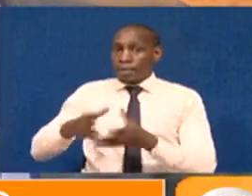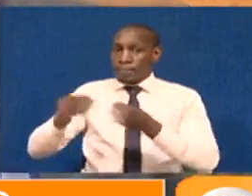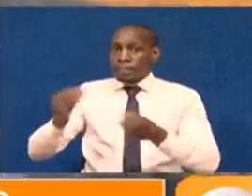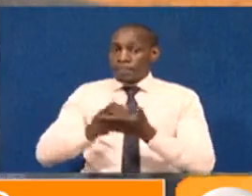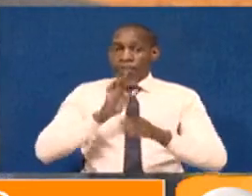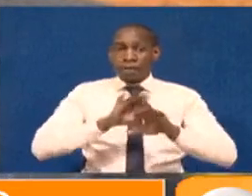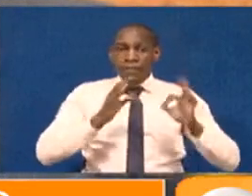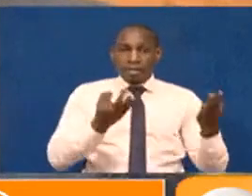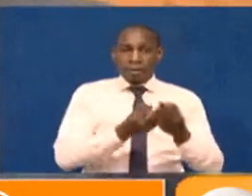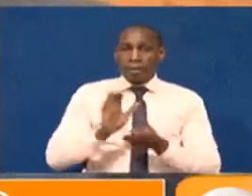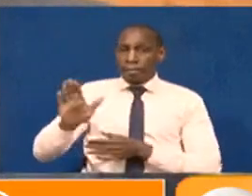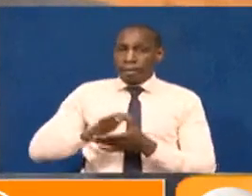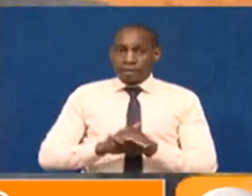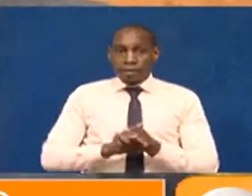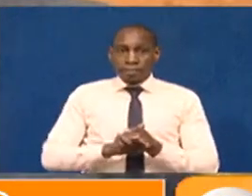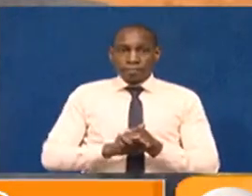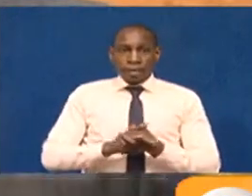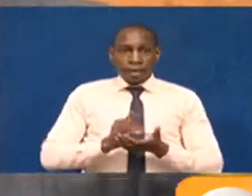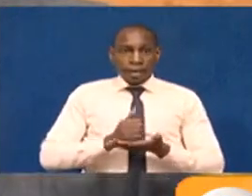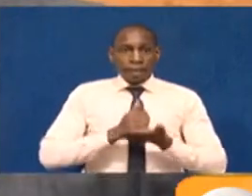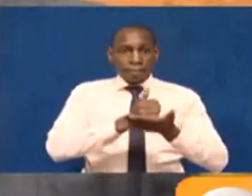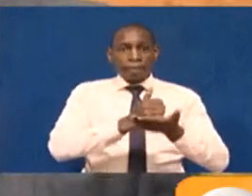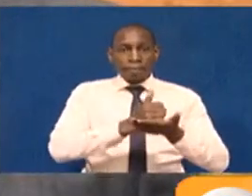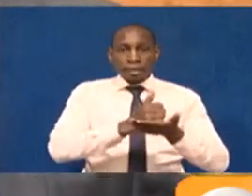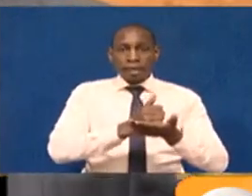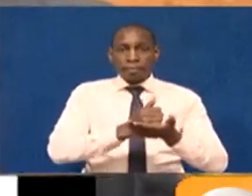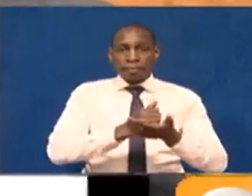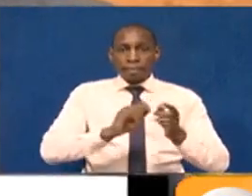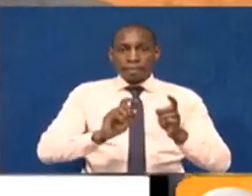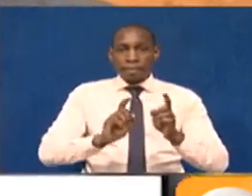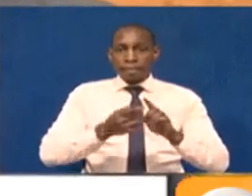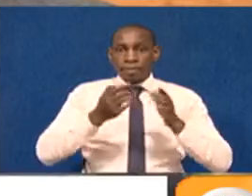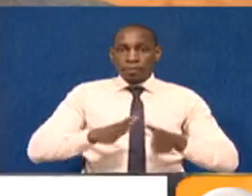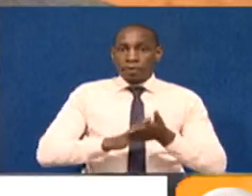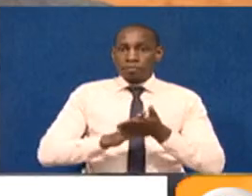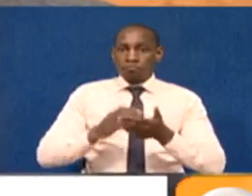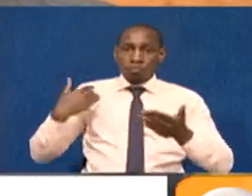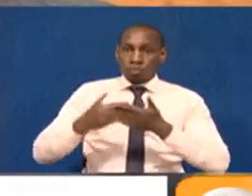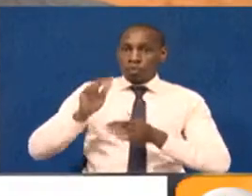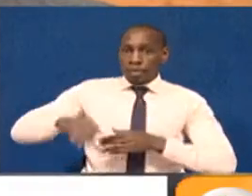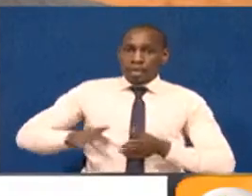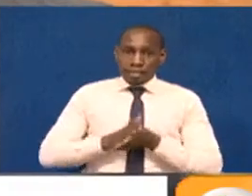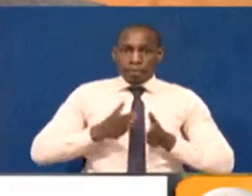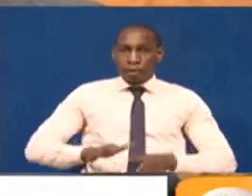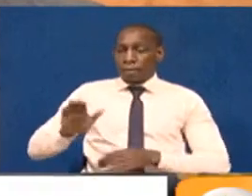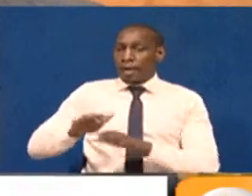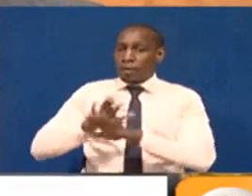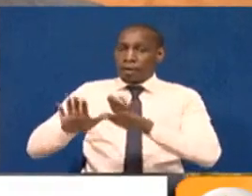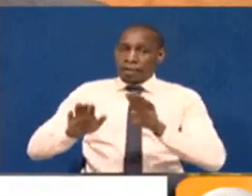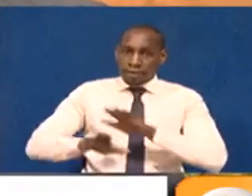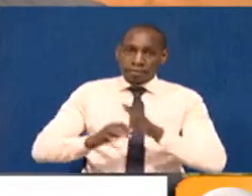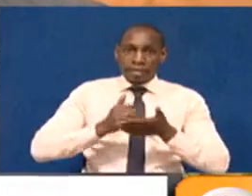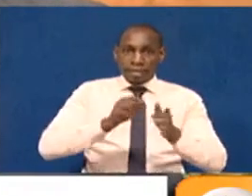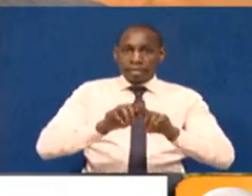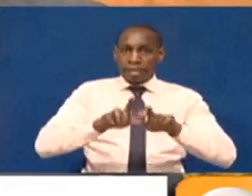familia. Amefunza kutoka ule dada yetu mkubwa ambaga kitinda mimba. Yeye ndiye alikuwa everything. Ambaga